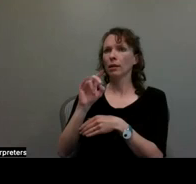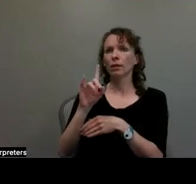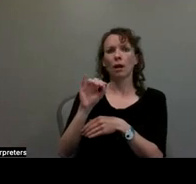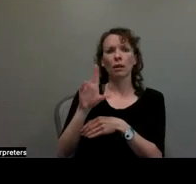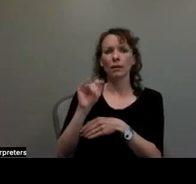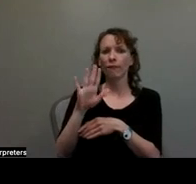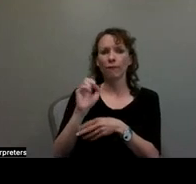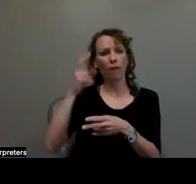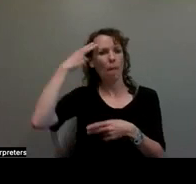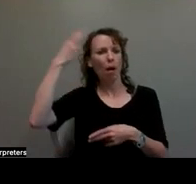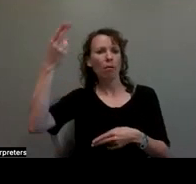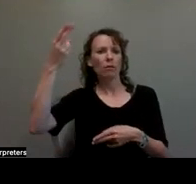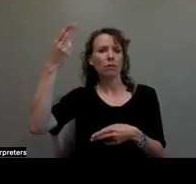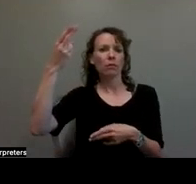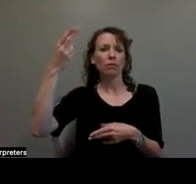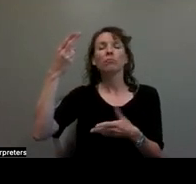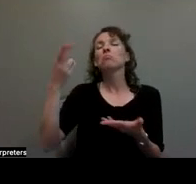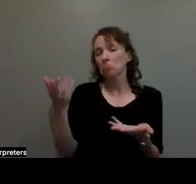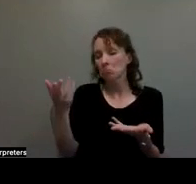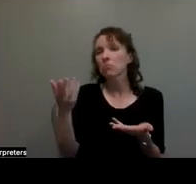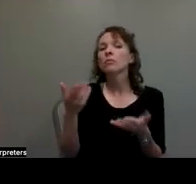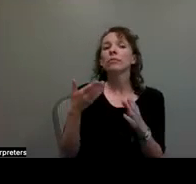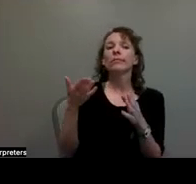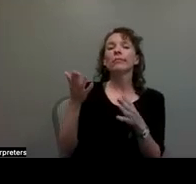hypothesis? So much has been said about